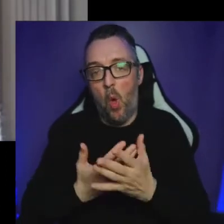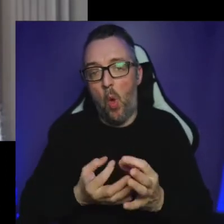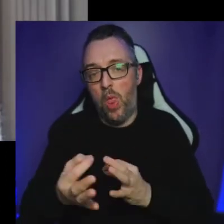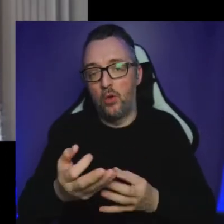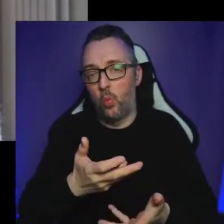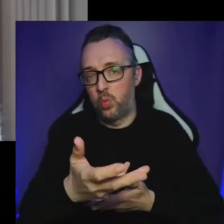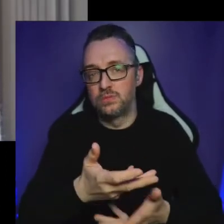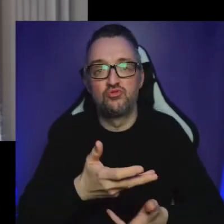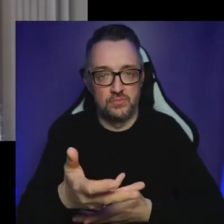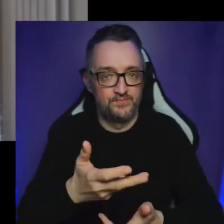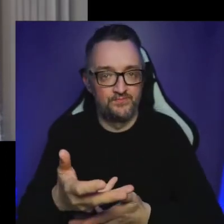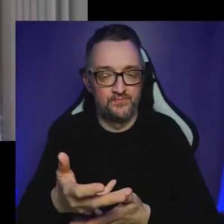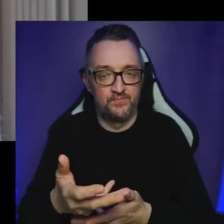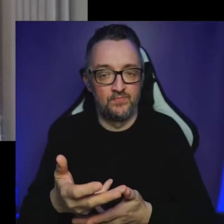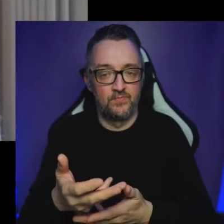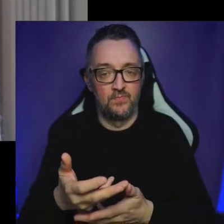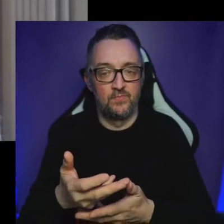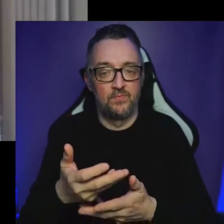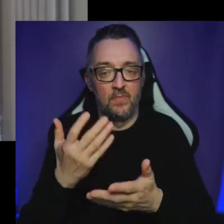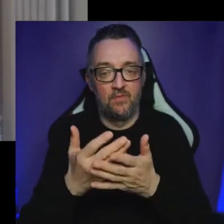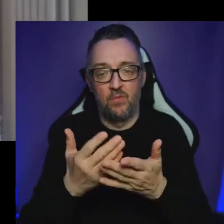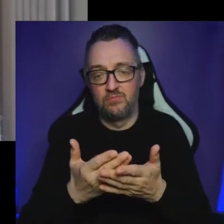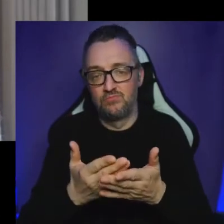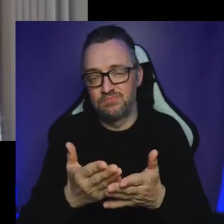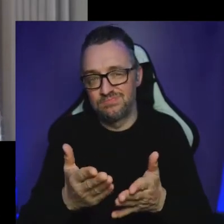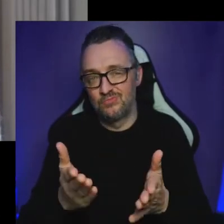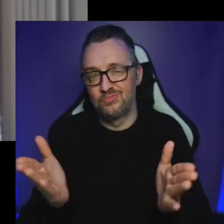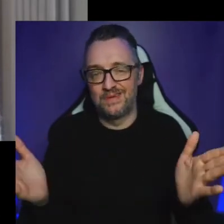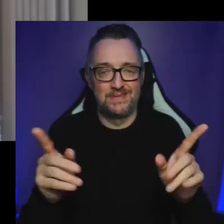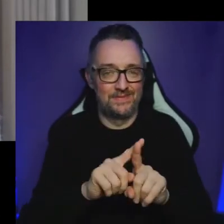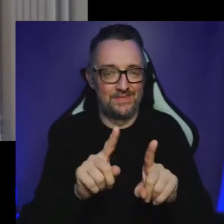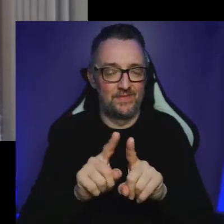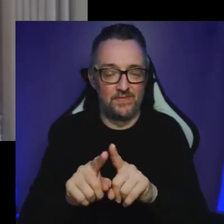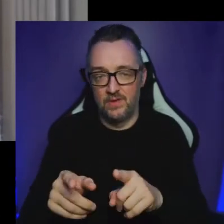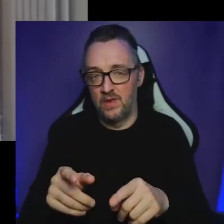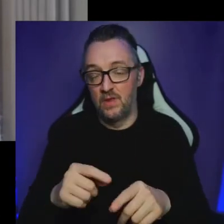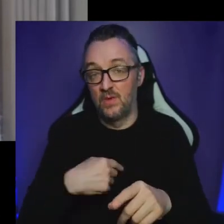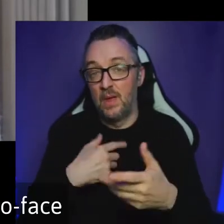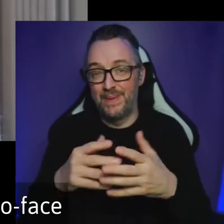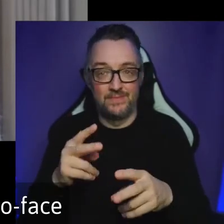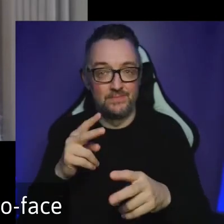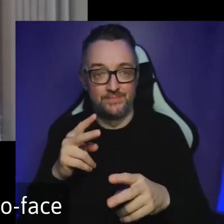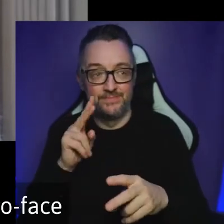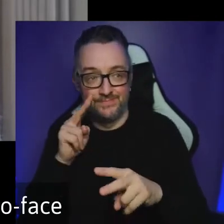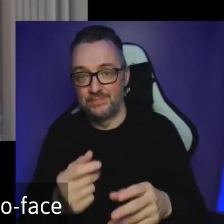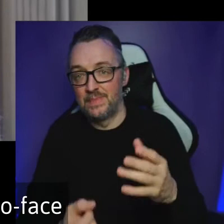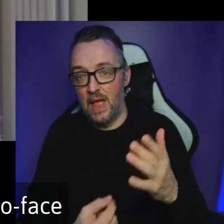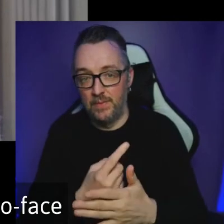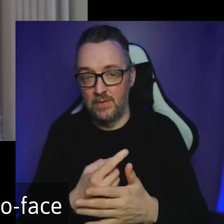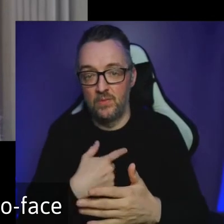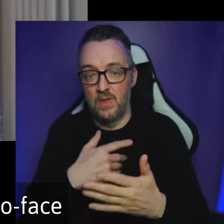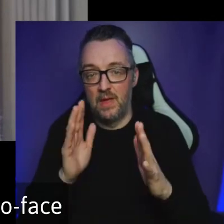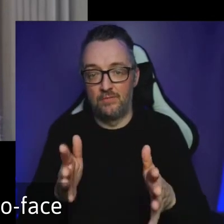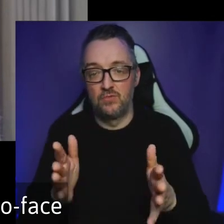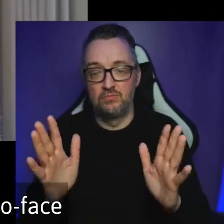going on in a wide array of formats. We've already seen that happening. We've had to basically